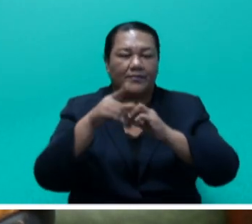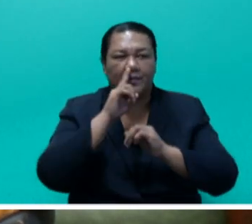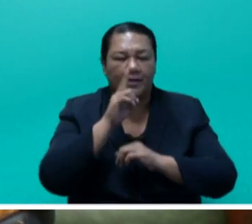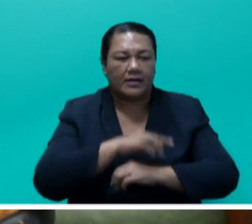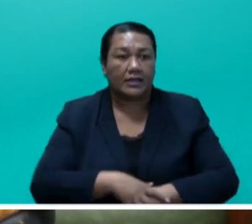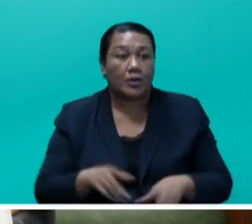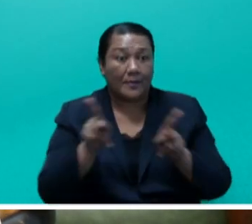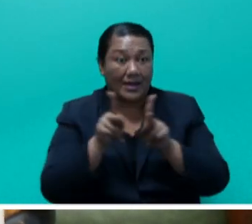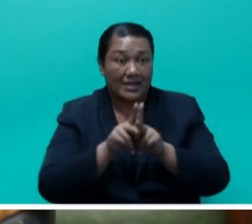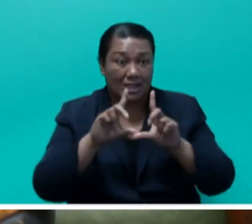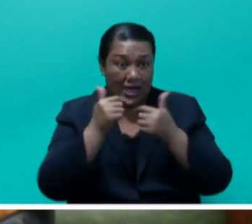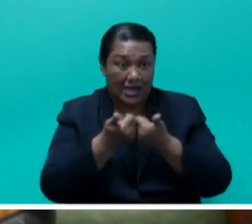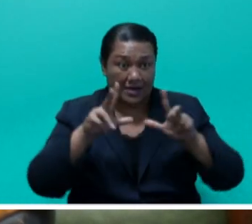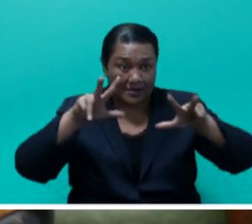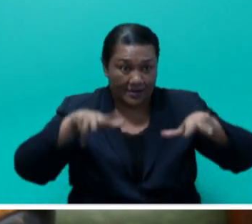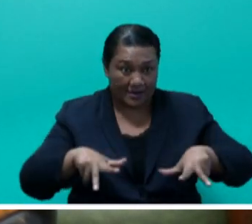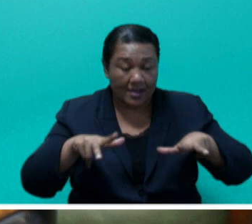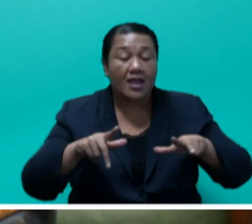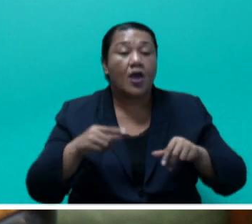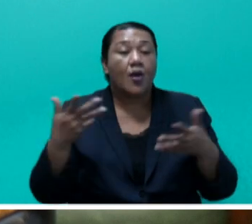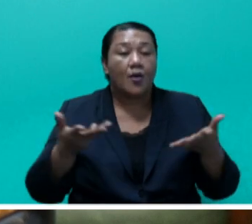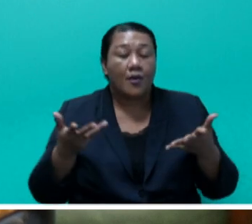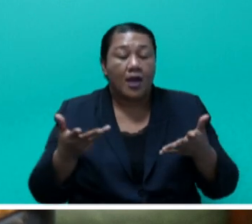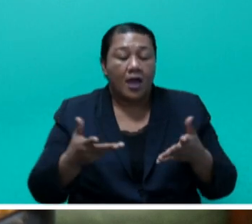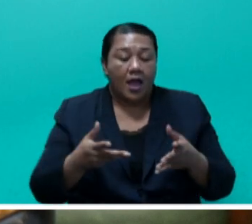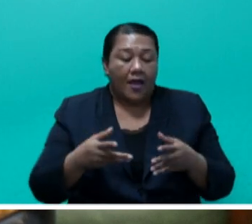agreement was signed with the International Financial Corporation, which is